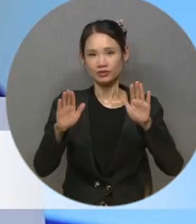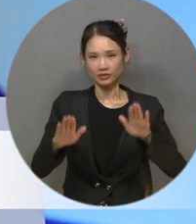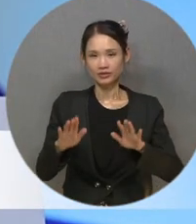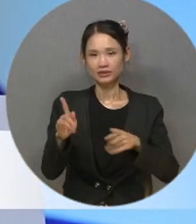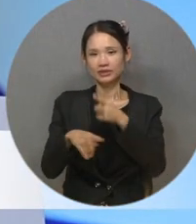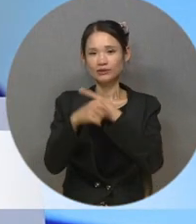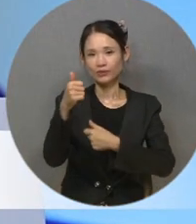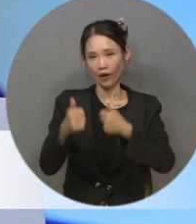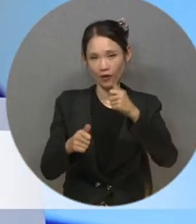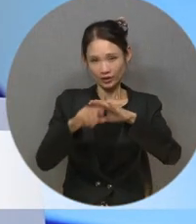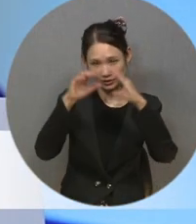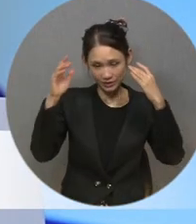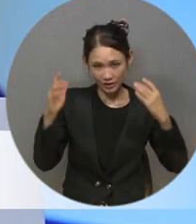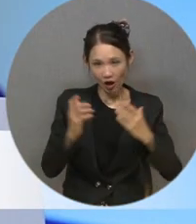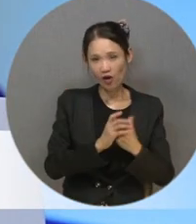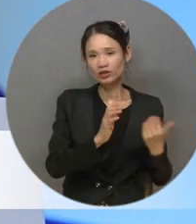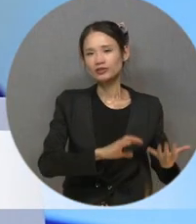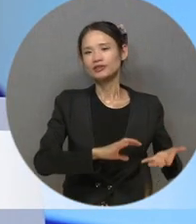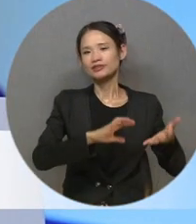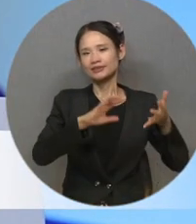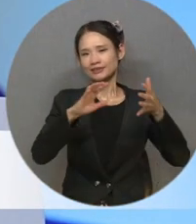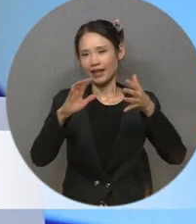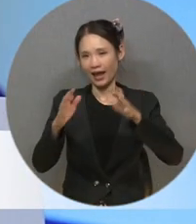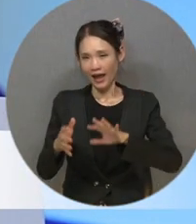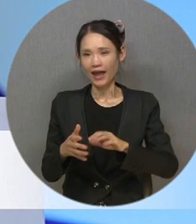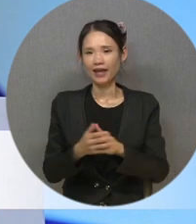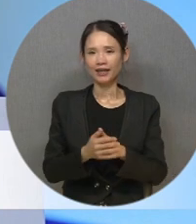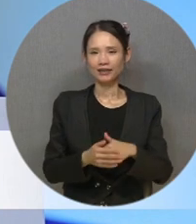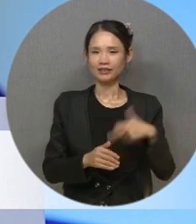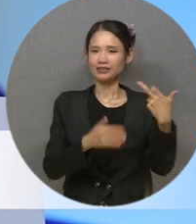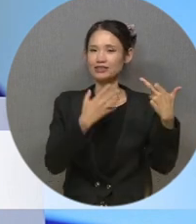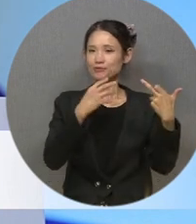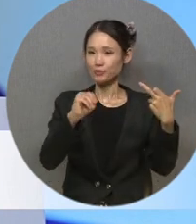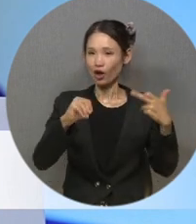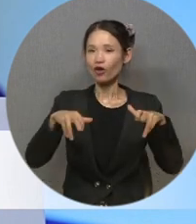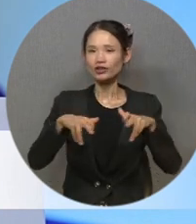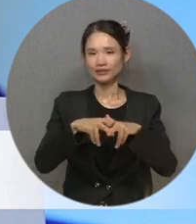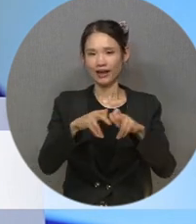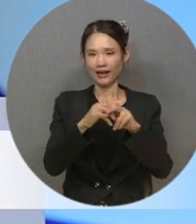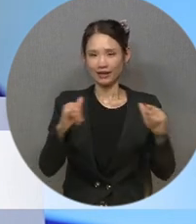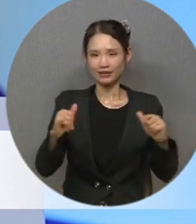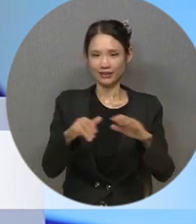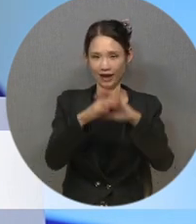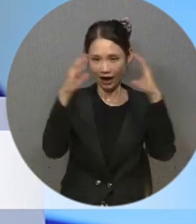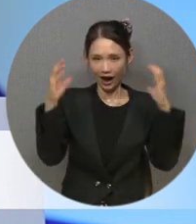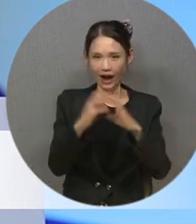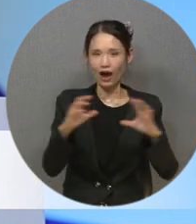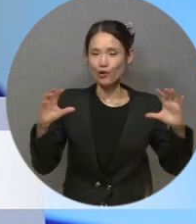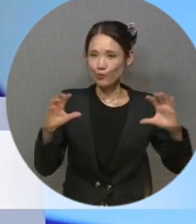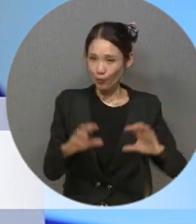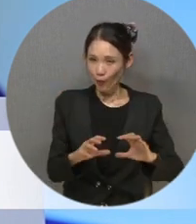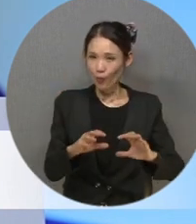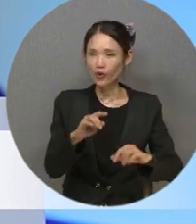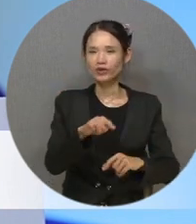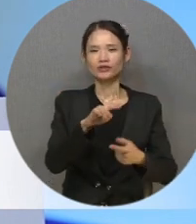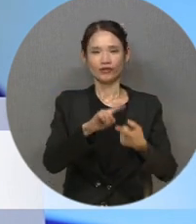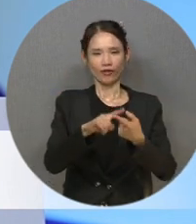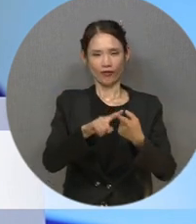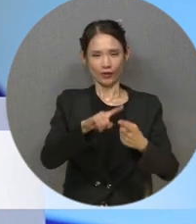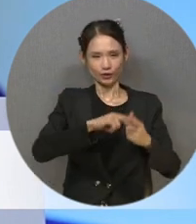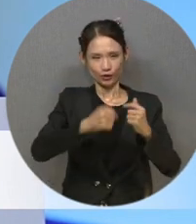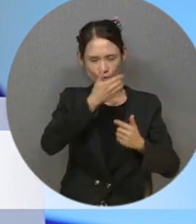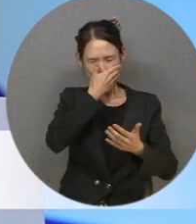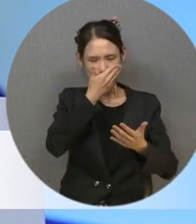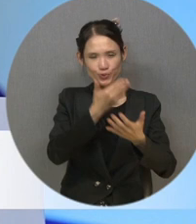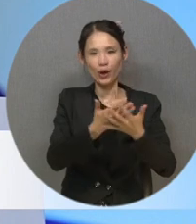that this conference will stay close to the hearts of 1.3 billion